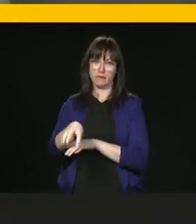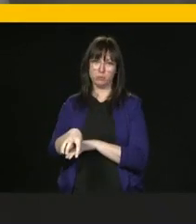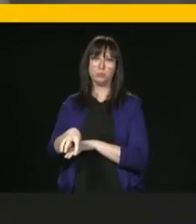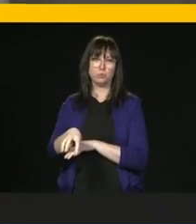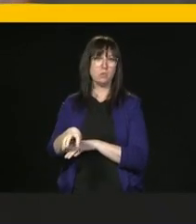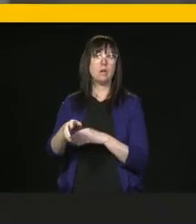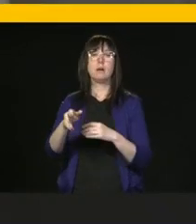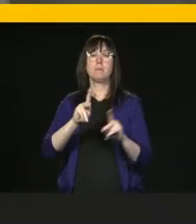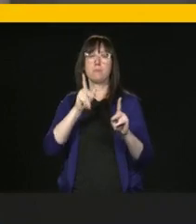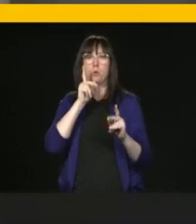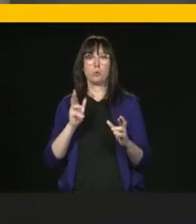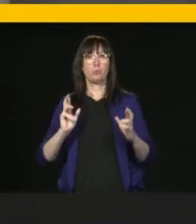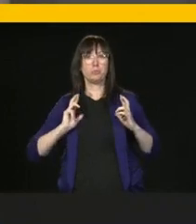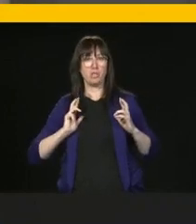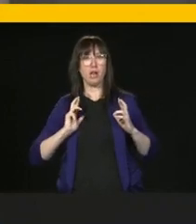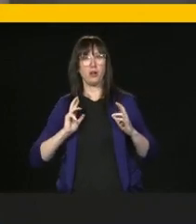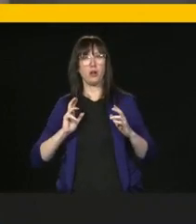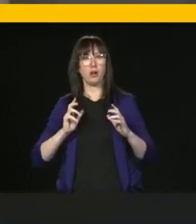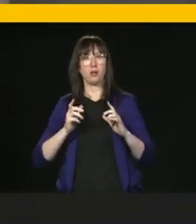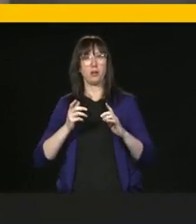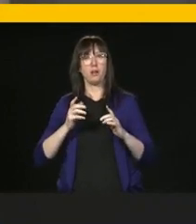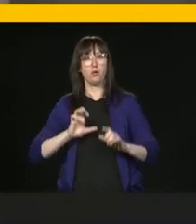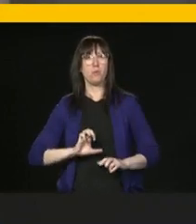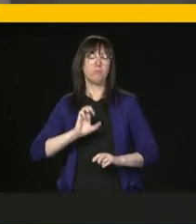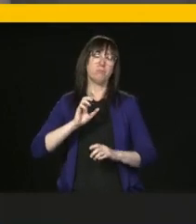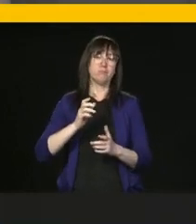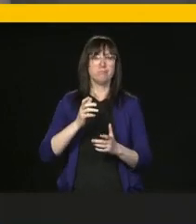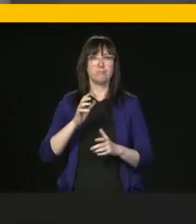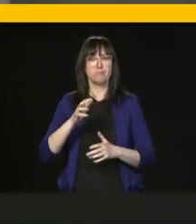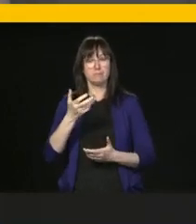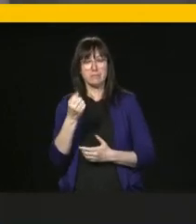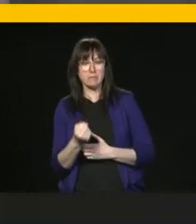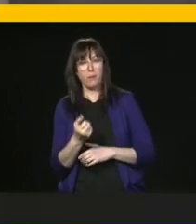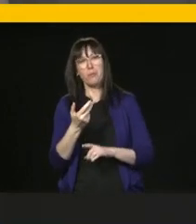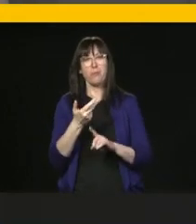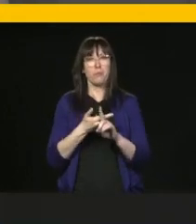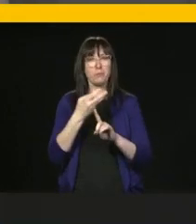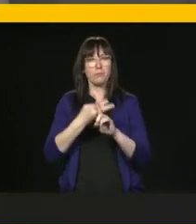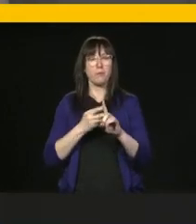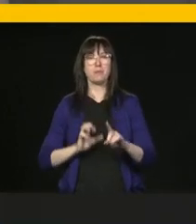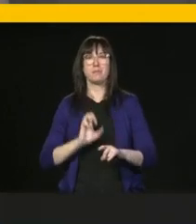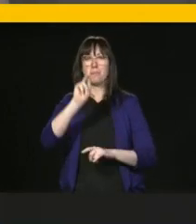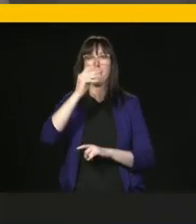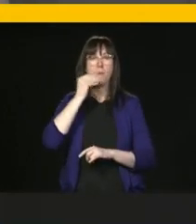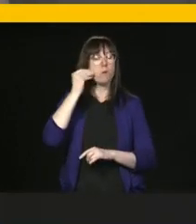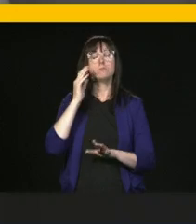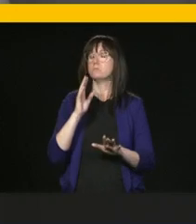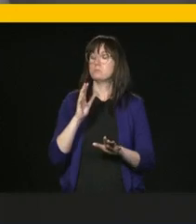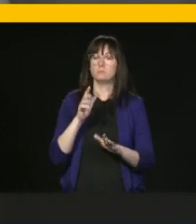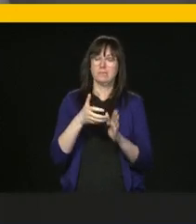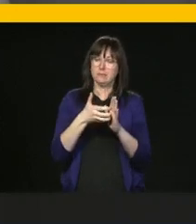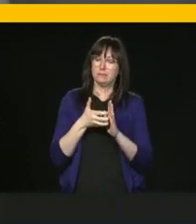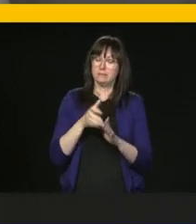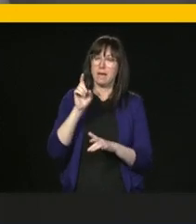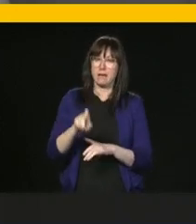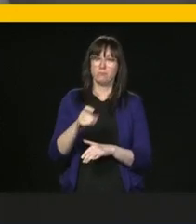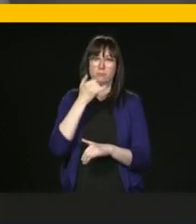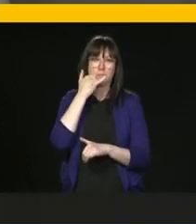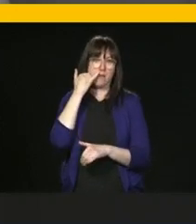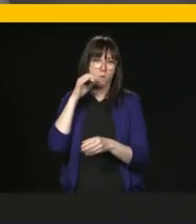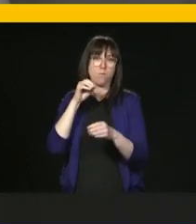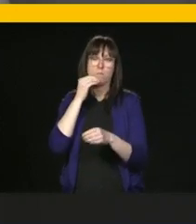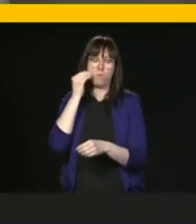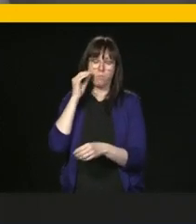other returns to the country. This is absolutely essential. And yesterday I said, I was very clear, and I will say